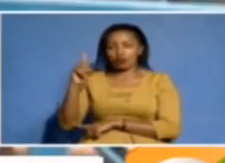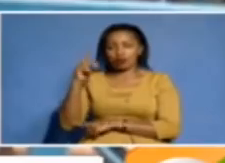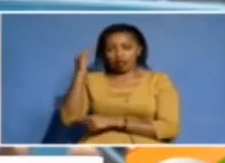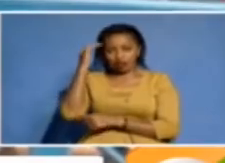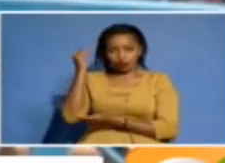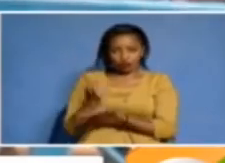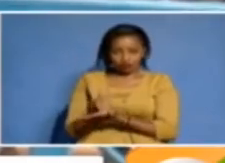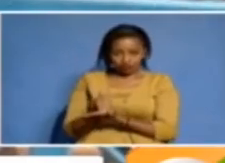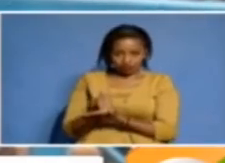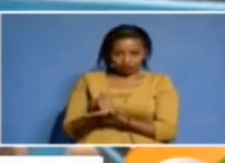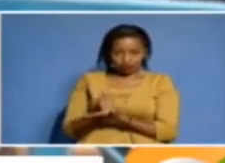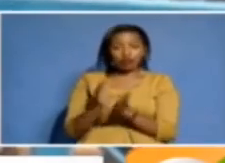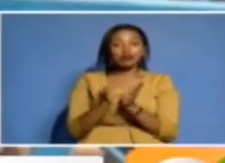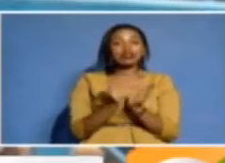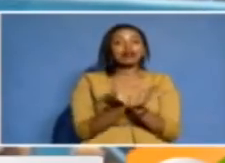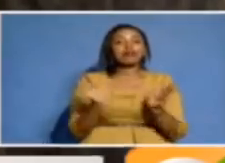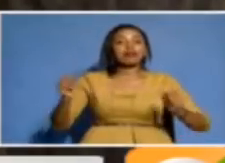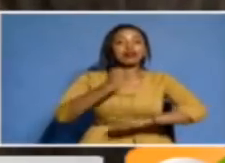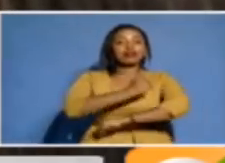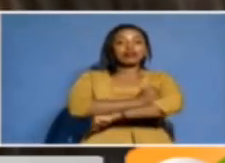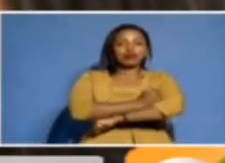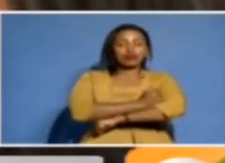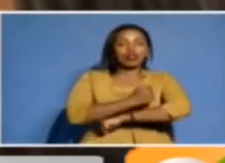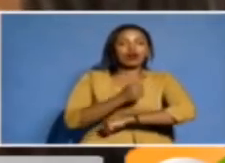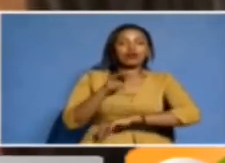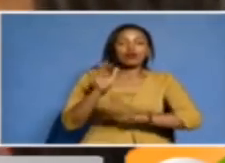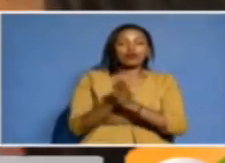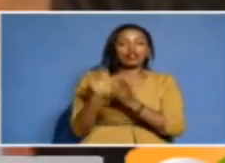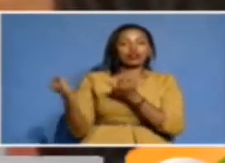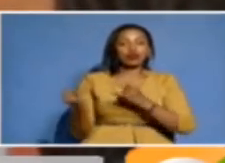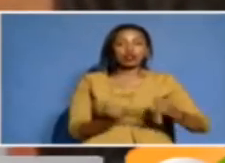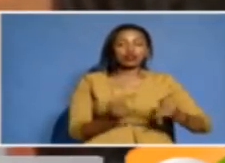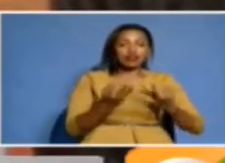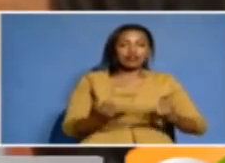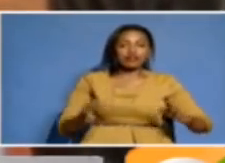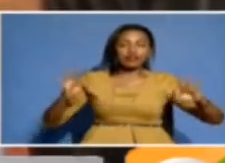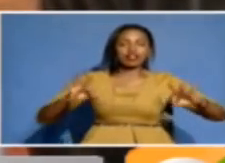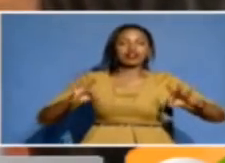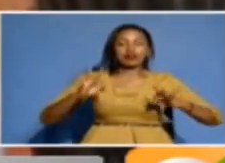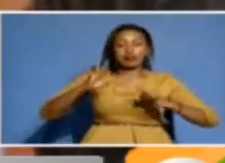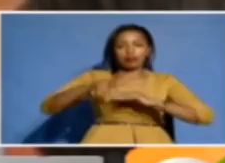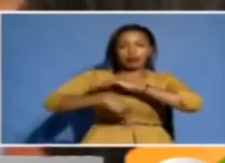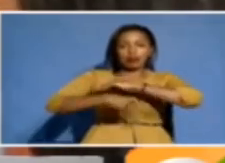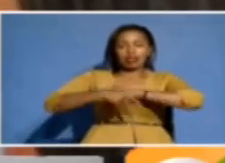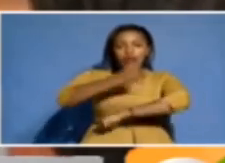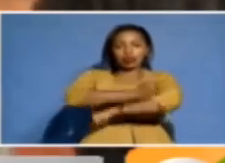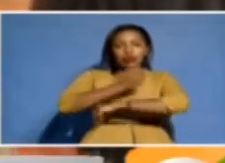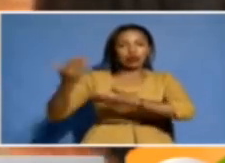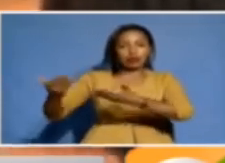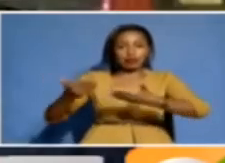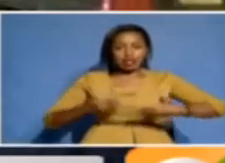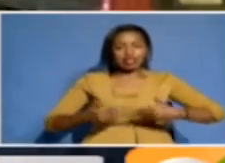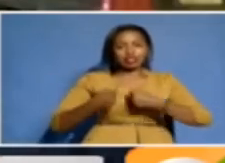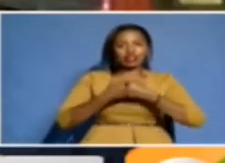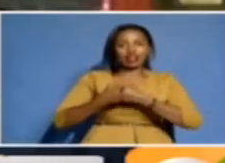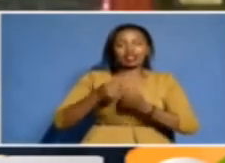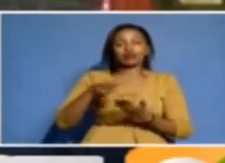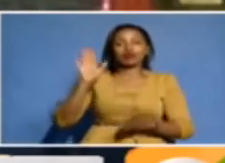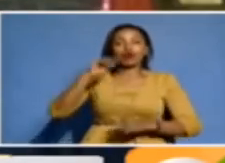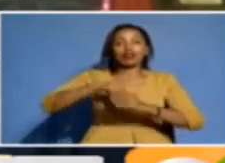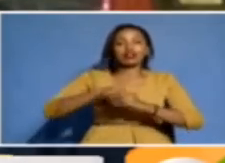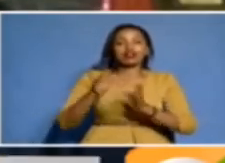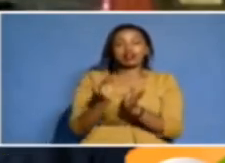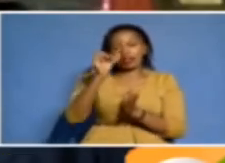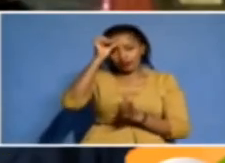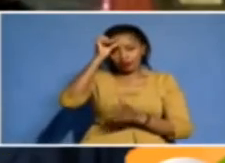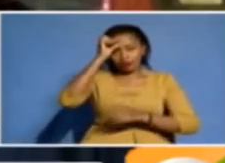public schools following the introduction of free primary education has come with its own unique challenges for public primary schools. The number